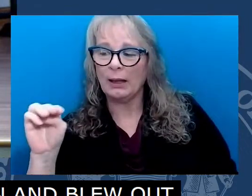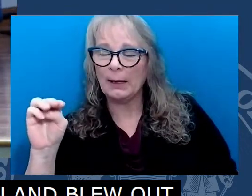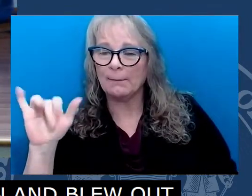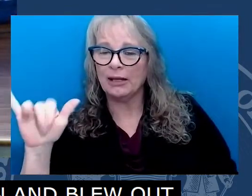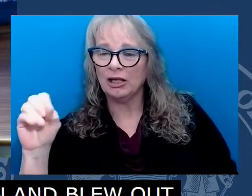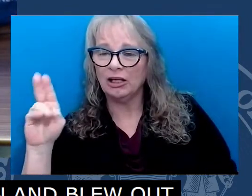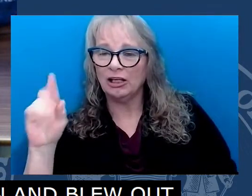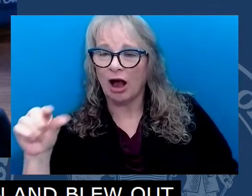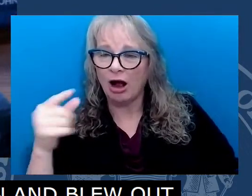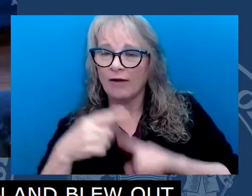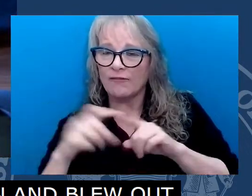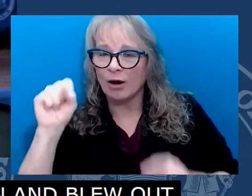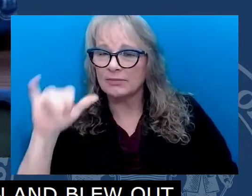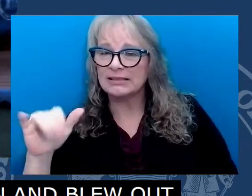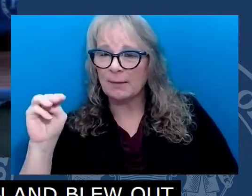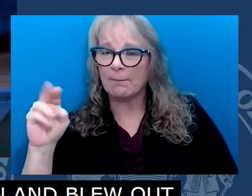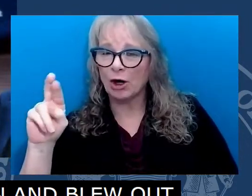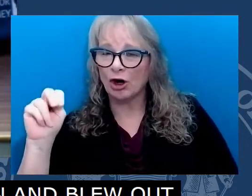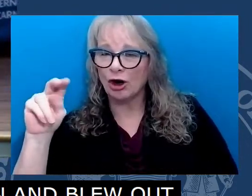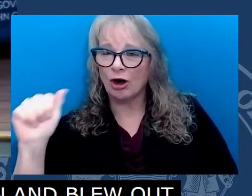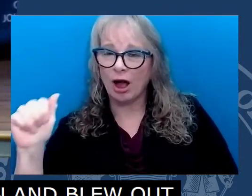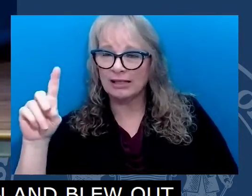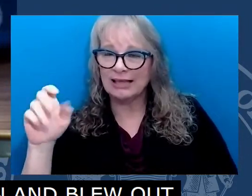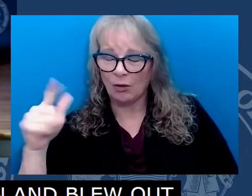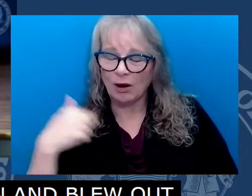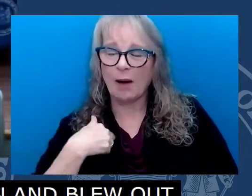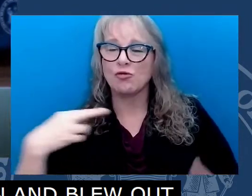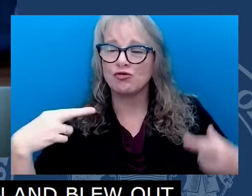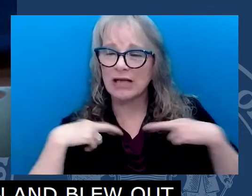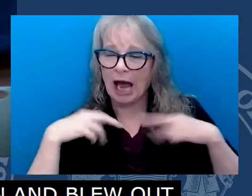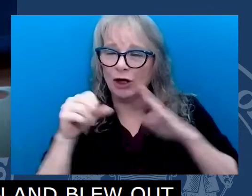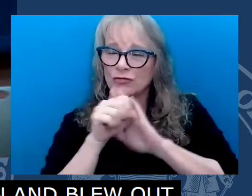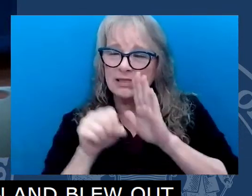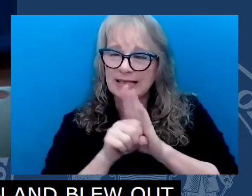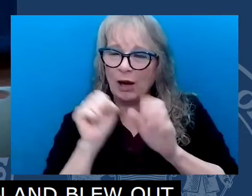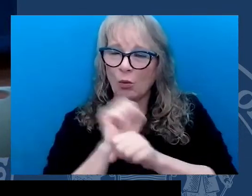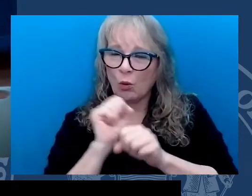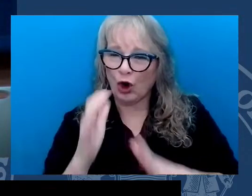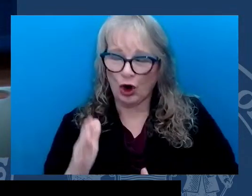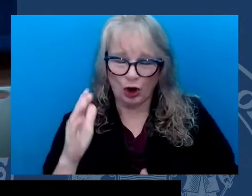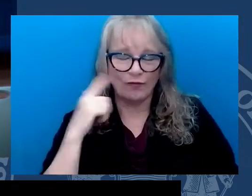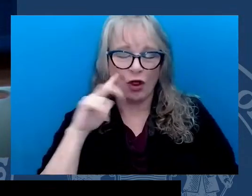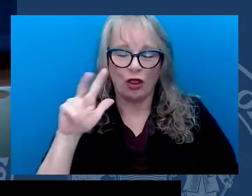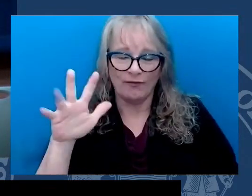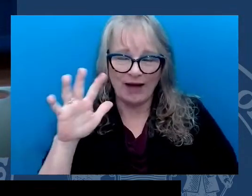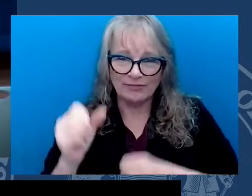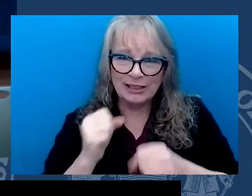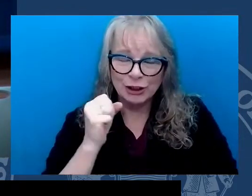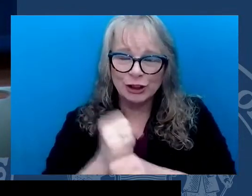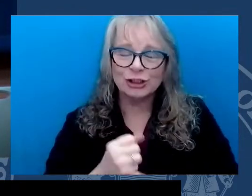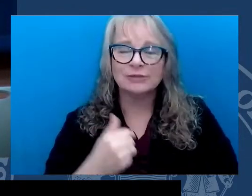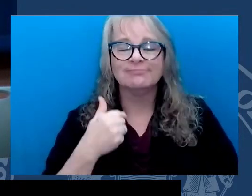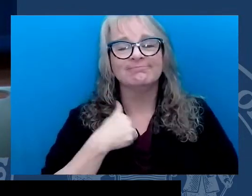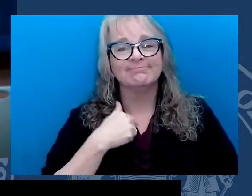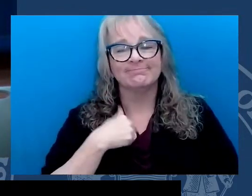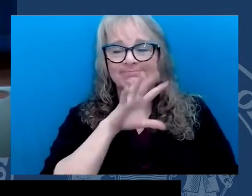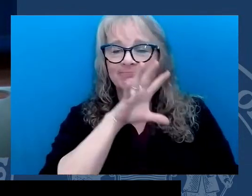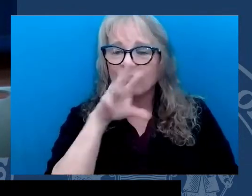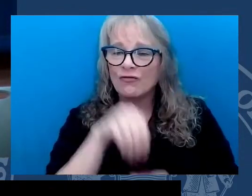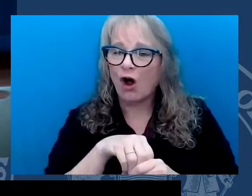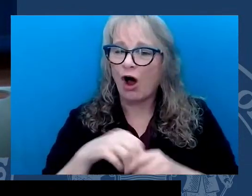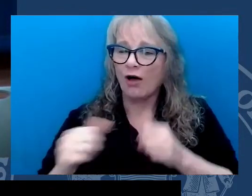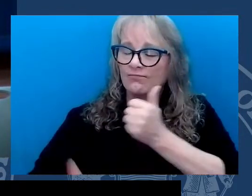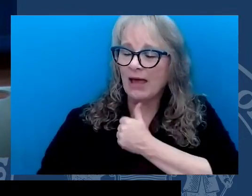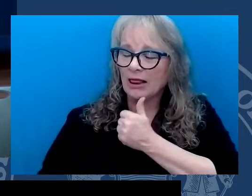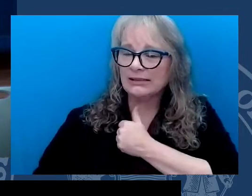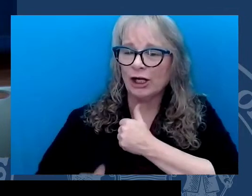and retired state employee for 35 years. I was active in reserve